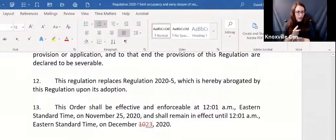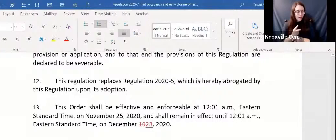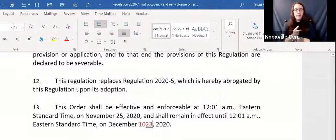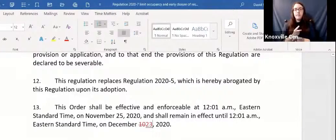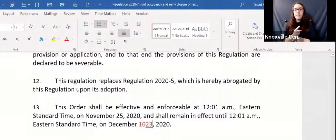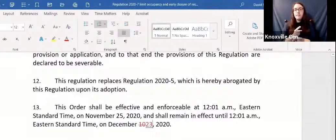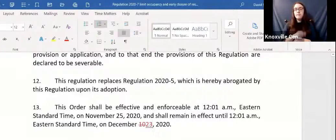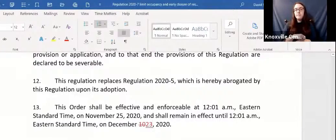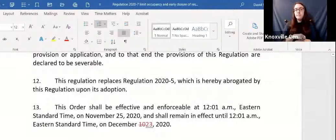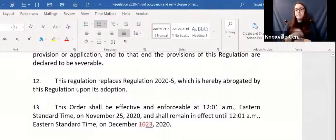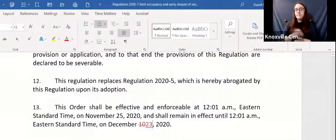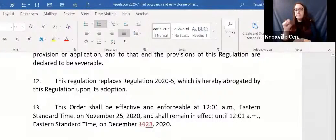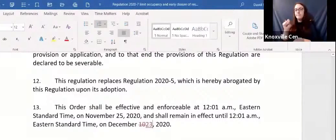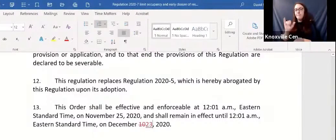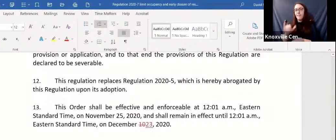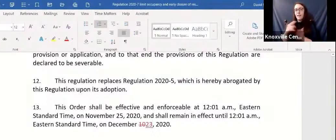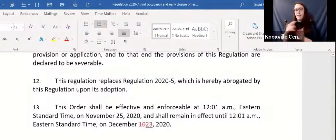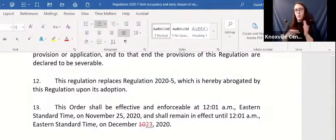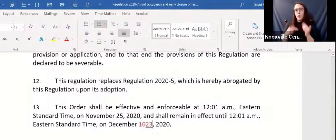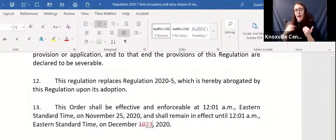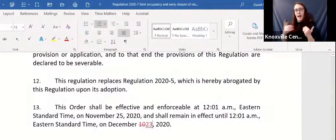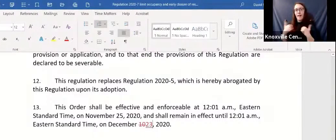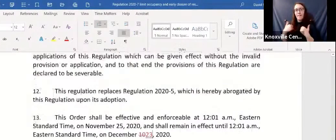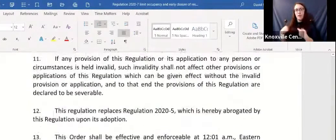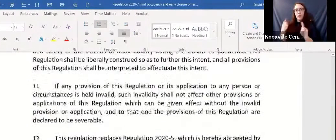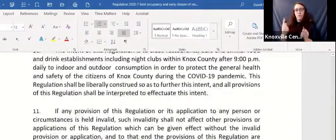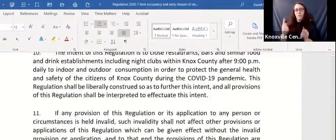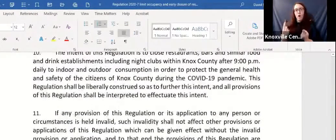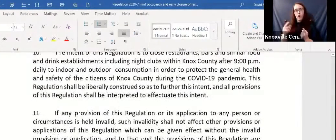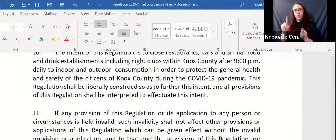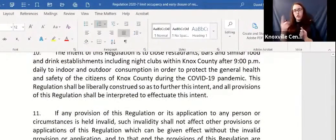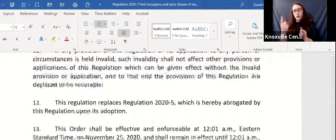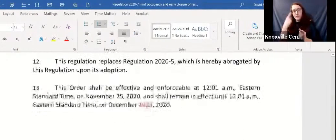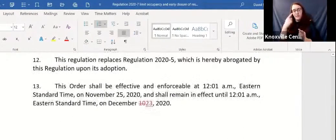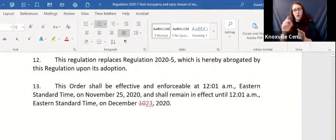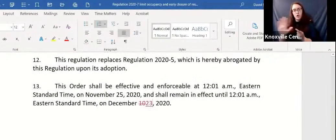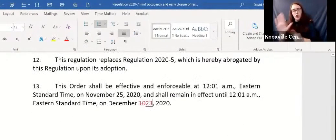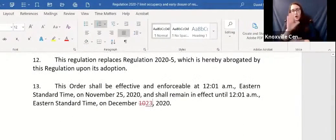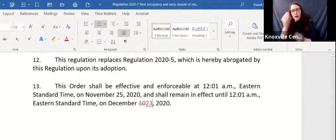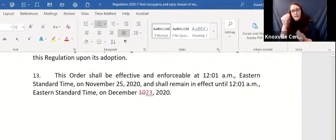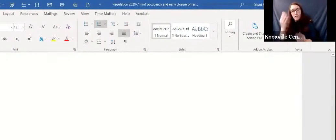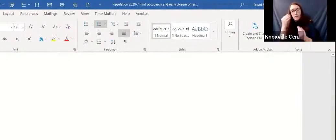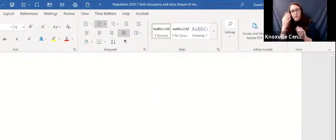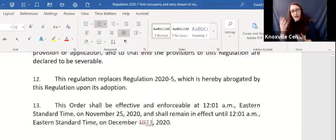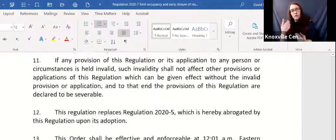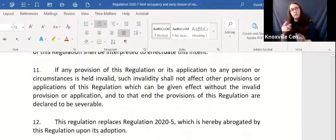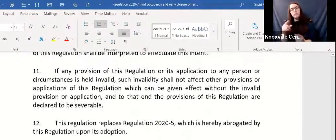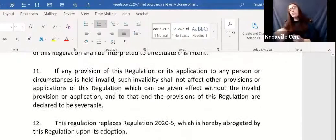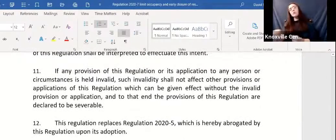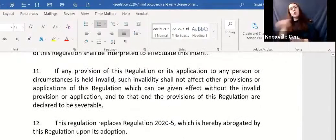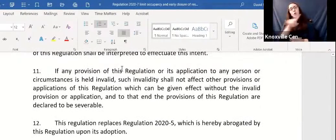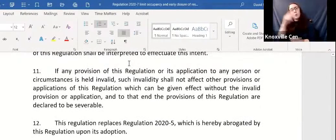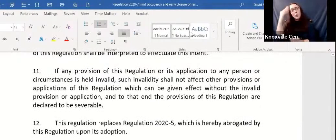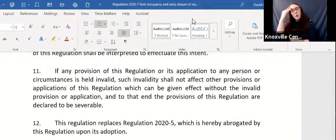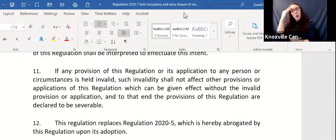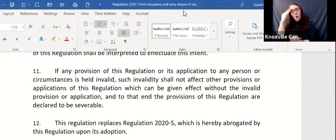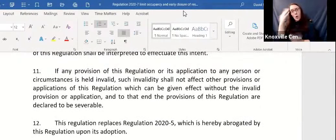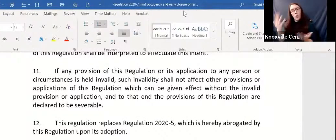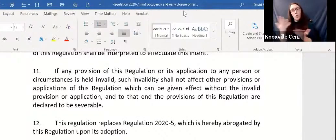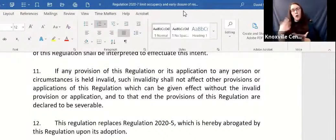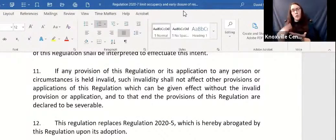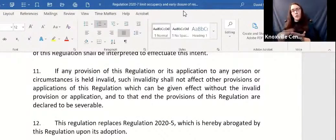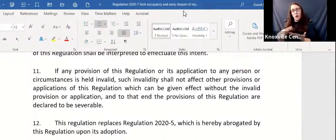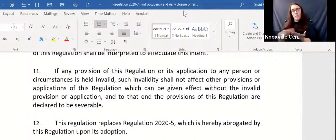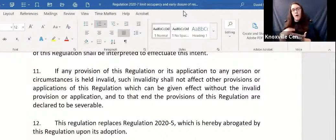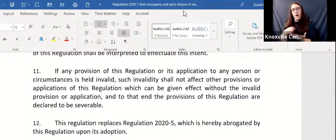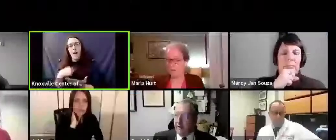So anyway, that's what I have so far, just for your information. I just so everybody in the group knows what it is you're talking about. I'll